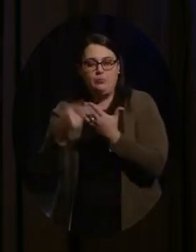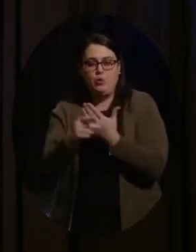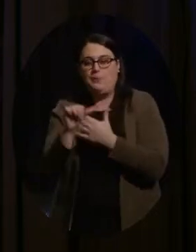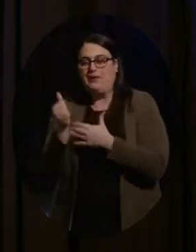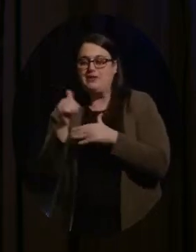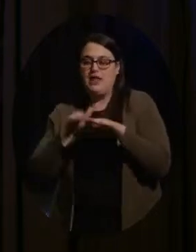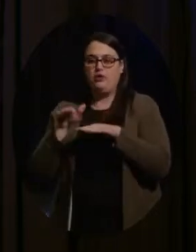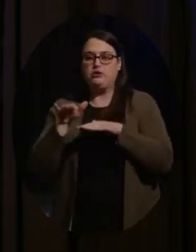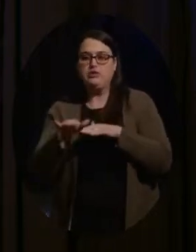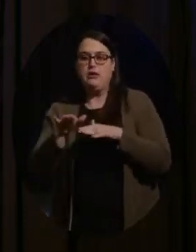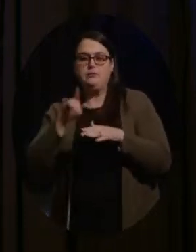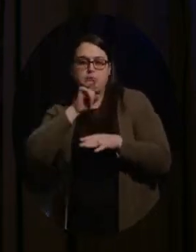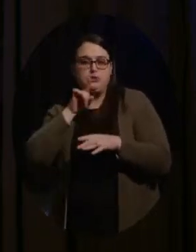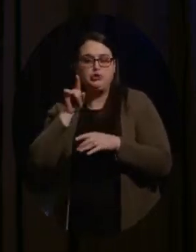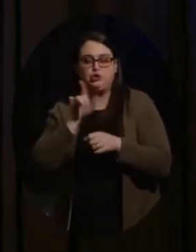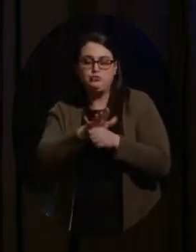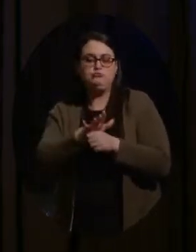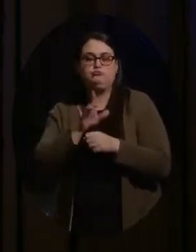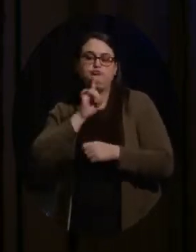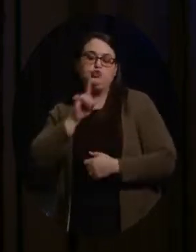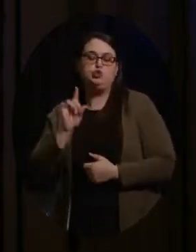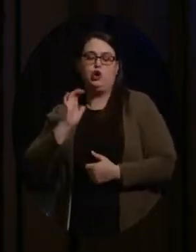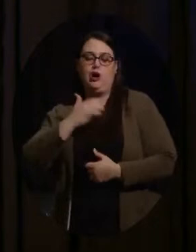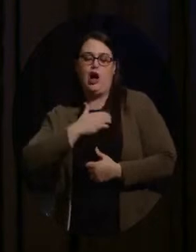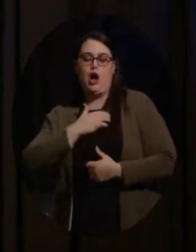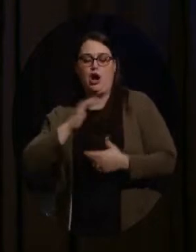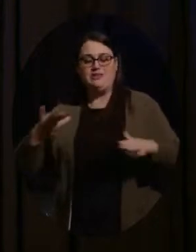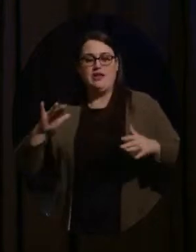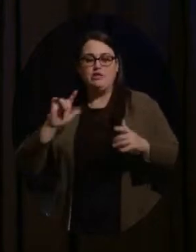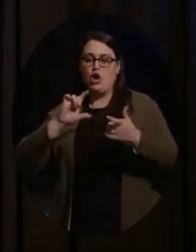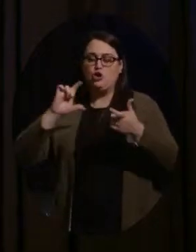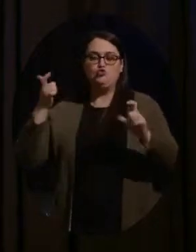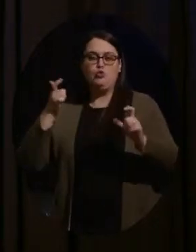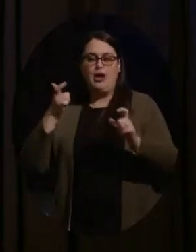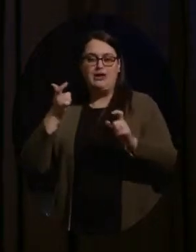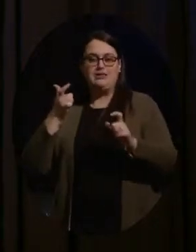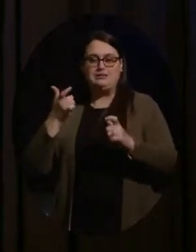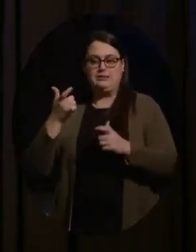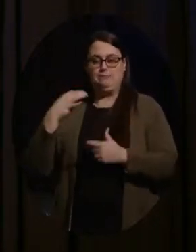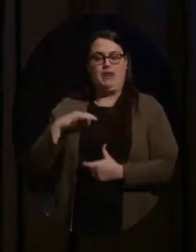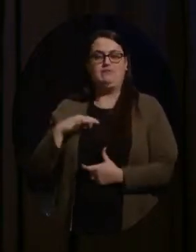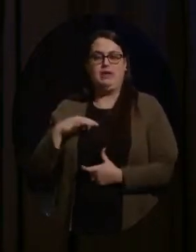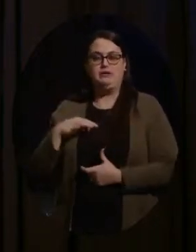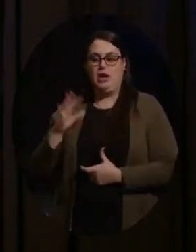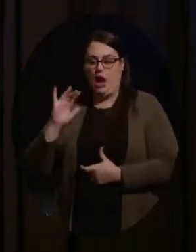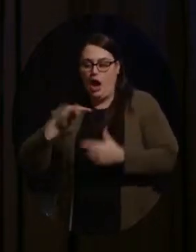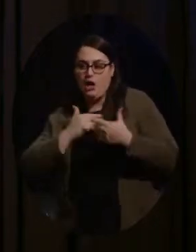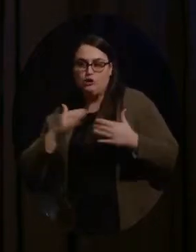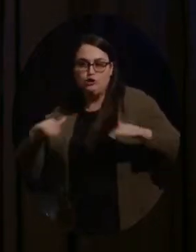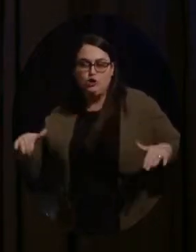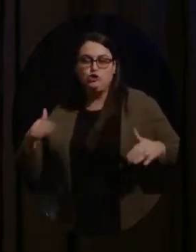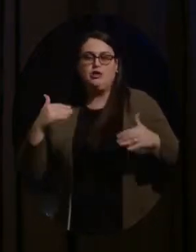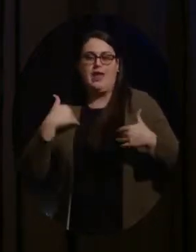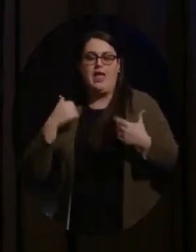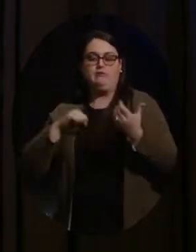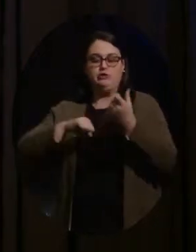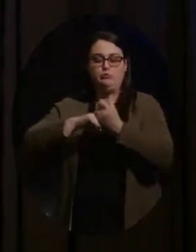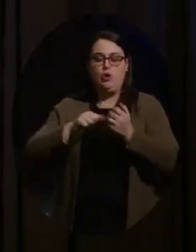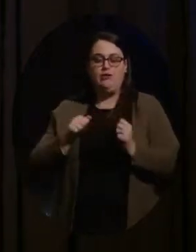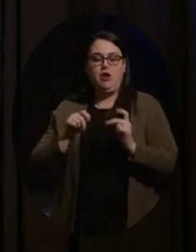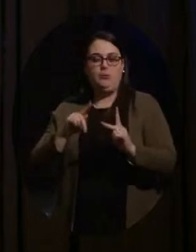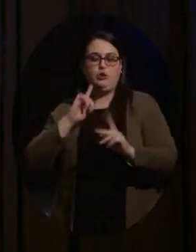step towards ensuring that our city's greatest asset, our children, have the support and opportunity to establish